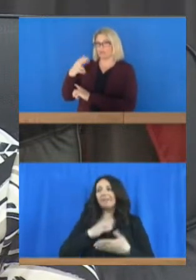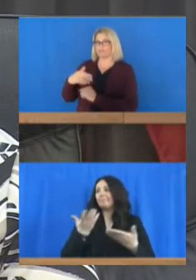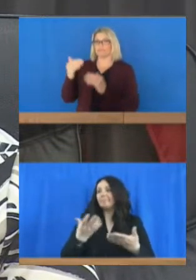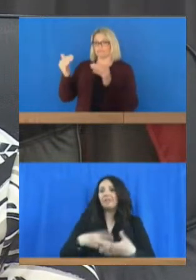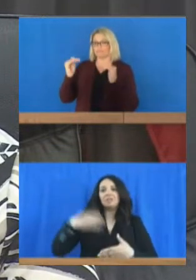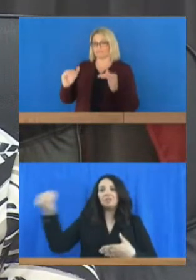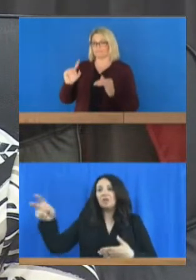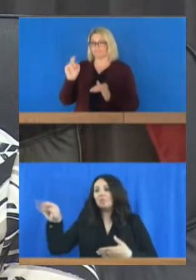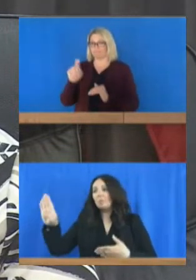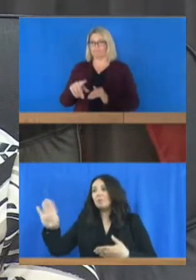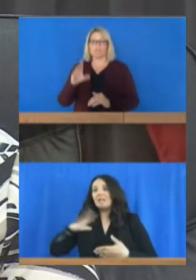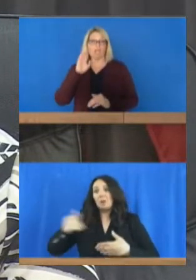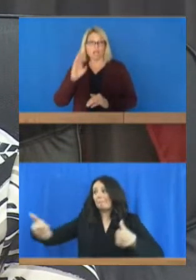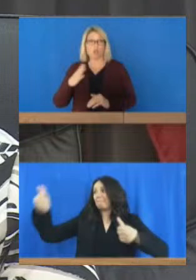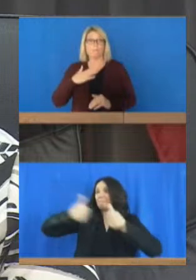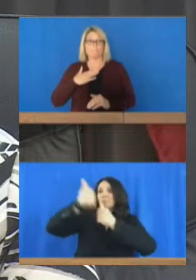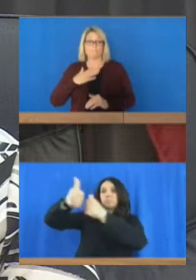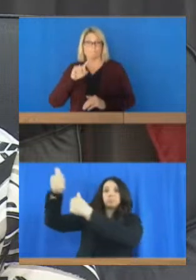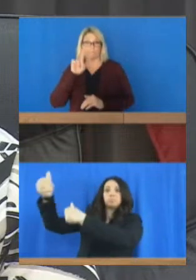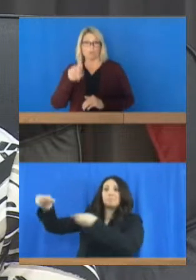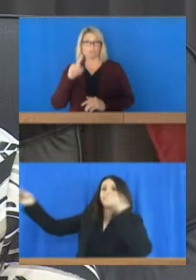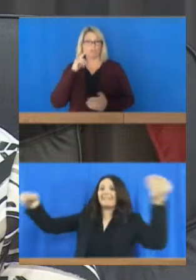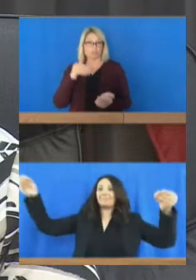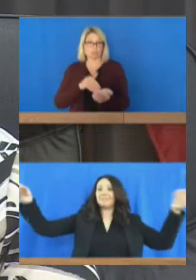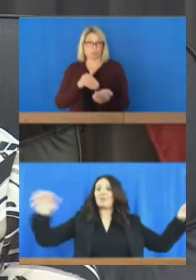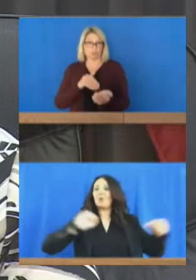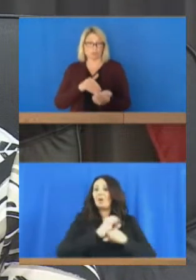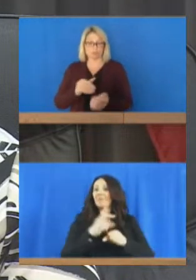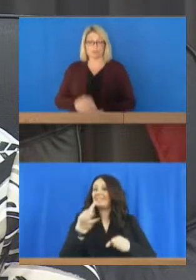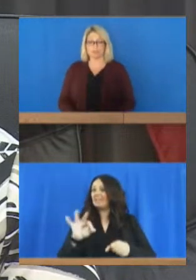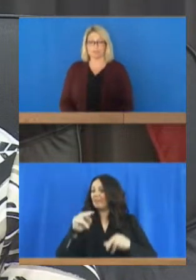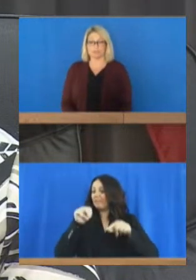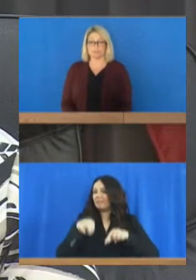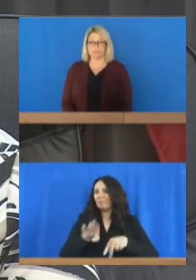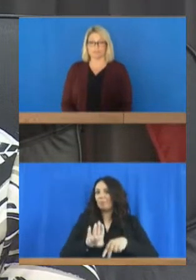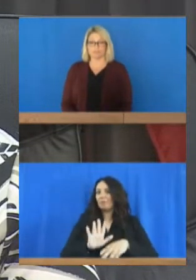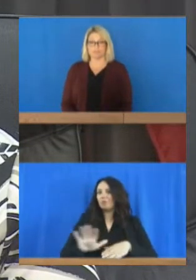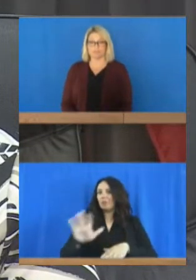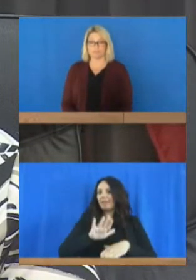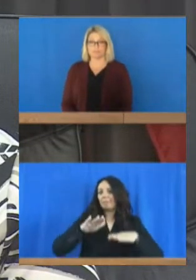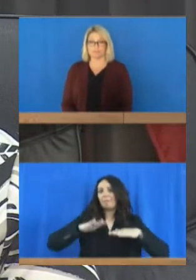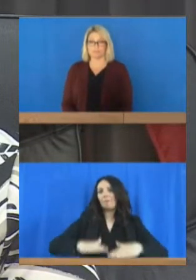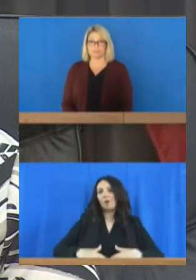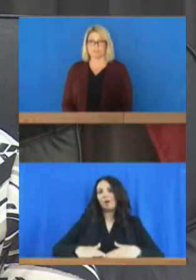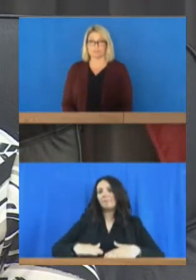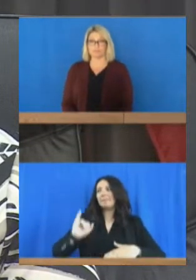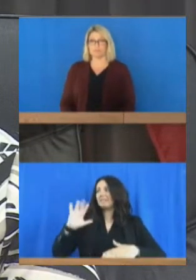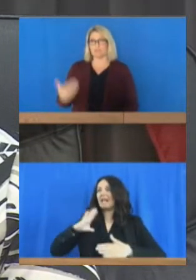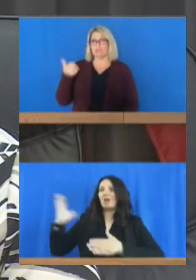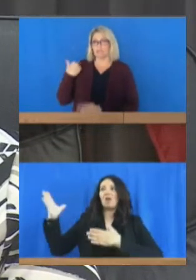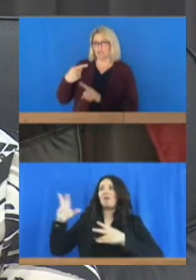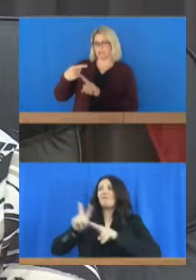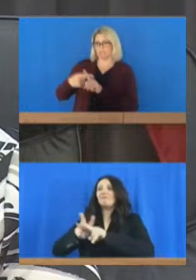Beaulieu, will you not disclose that exact same information about the 5 people who died?